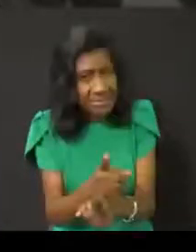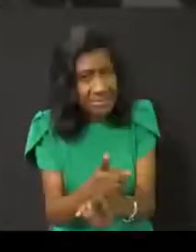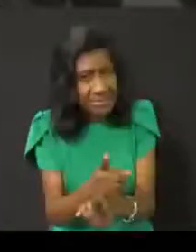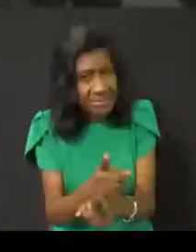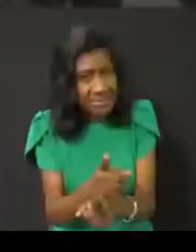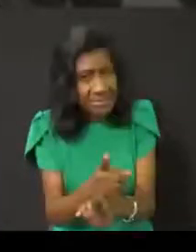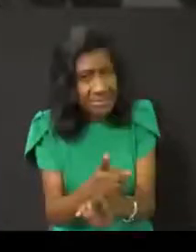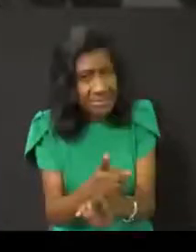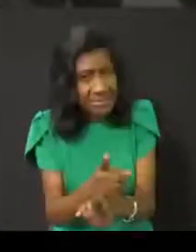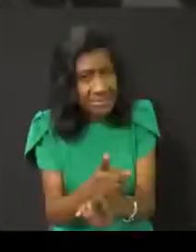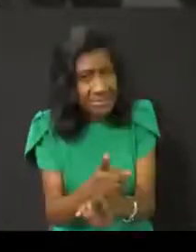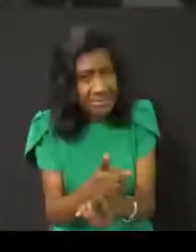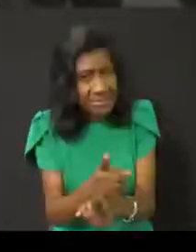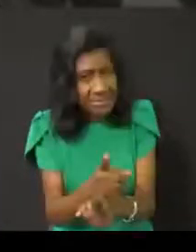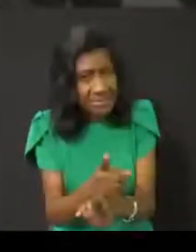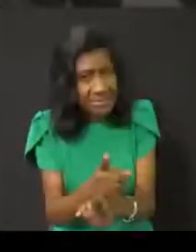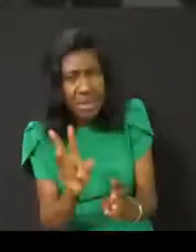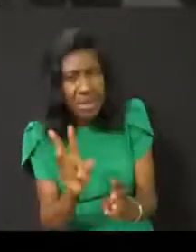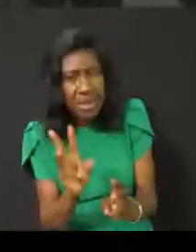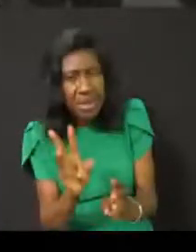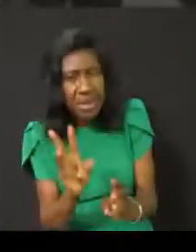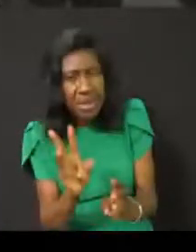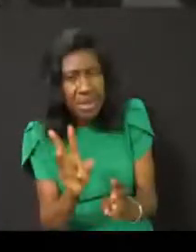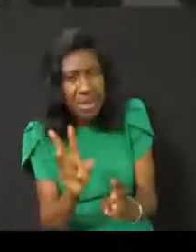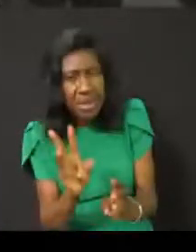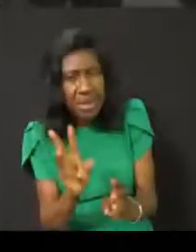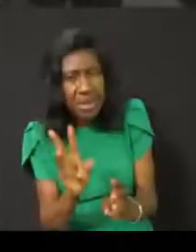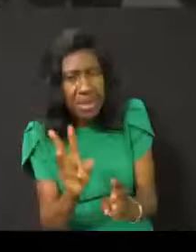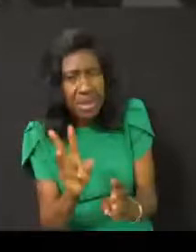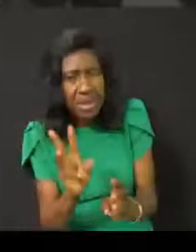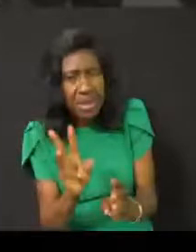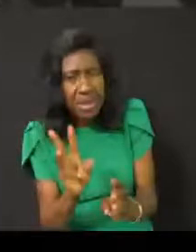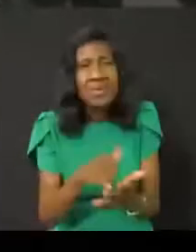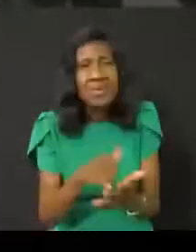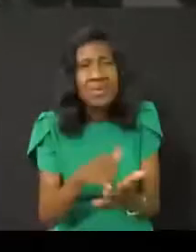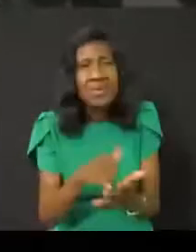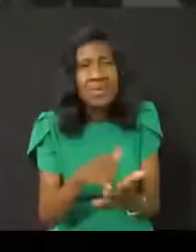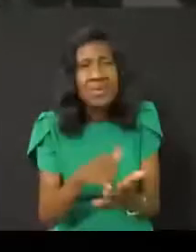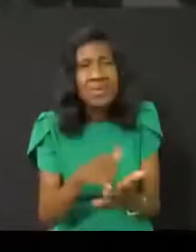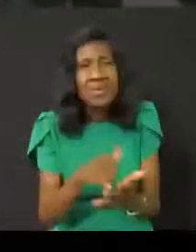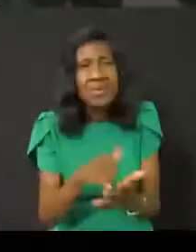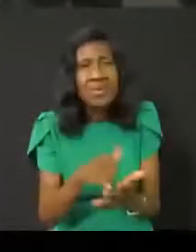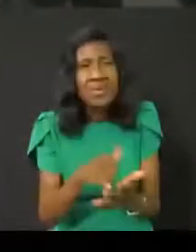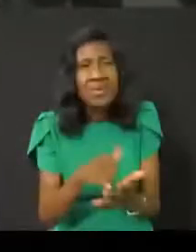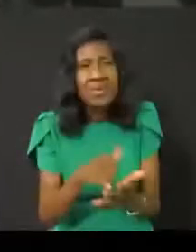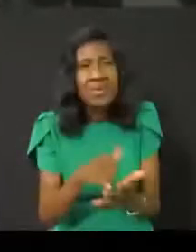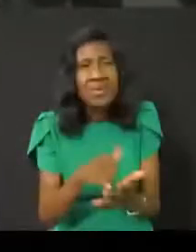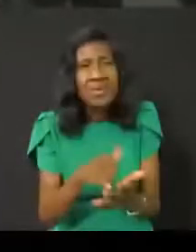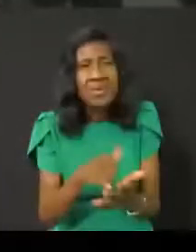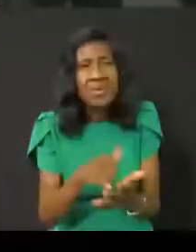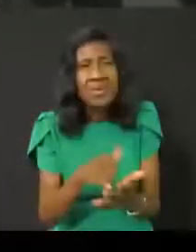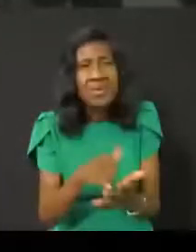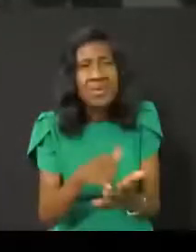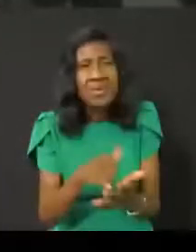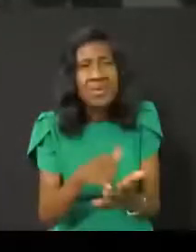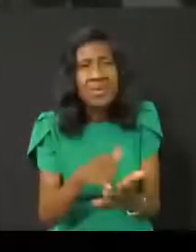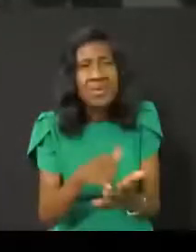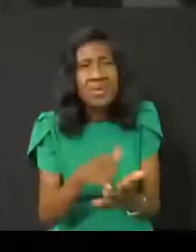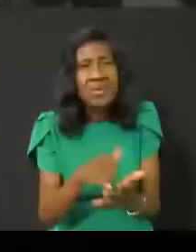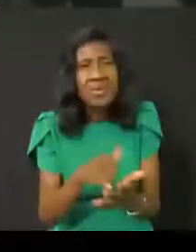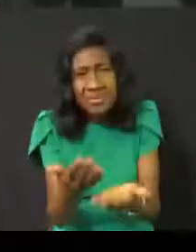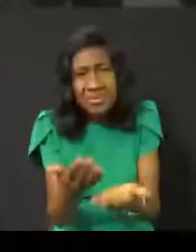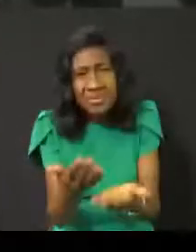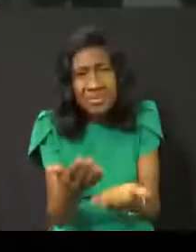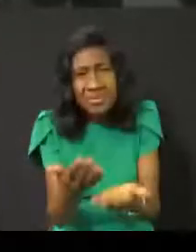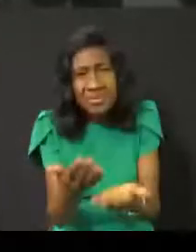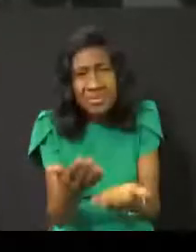done. And that's why we have not brought forward something to give you the exact detail today. The reporting mechanism is one